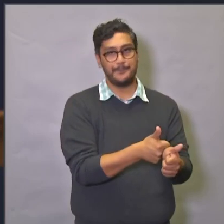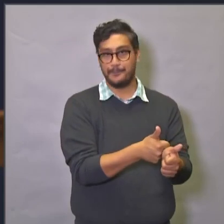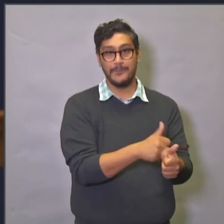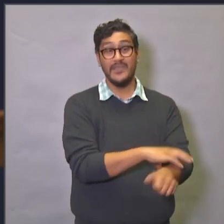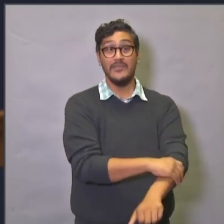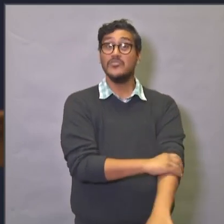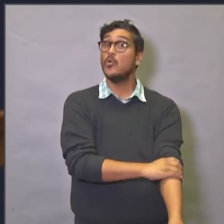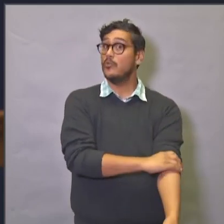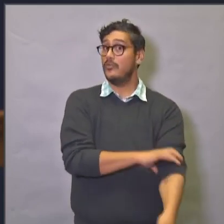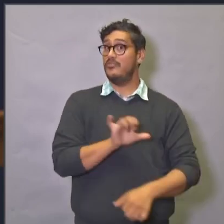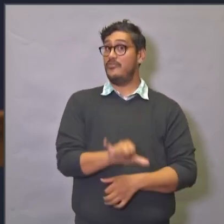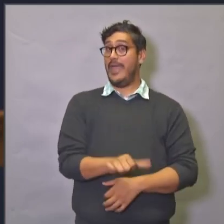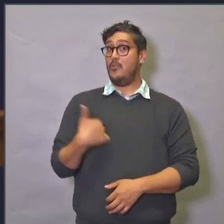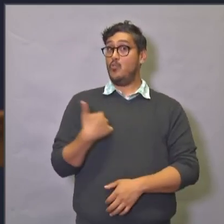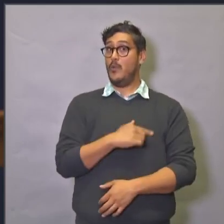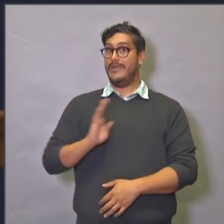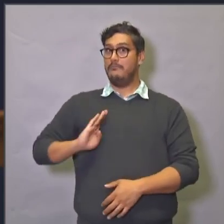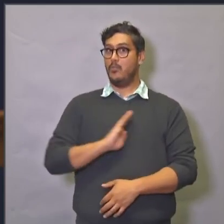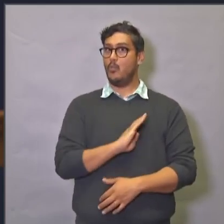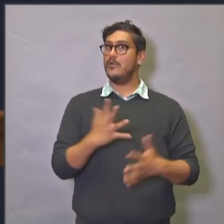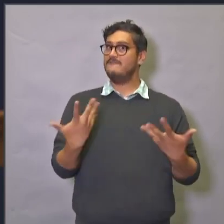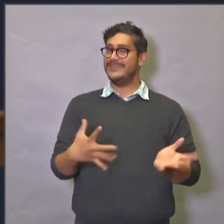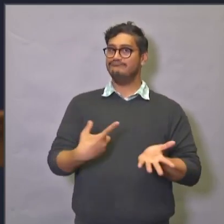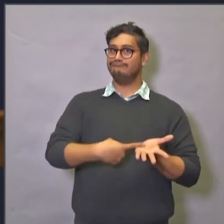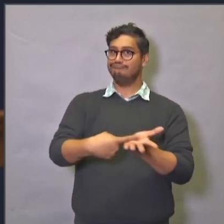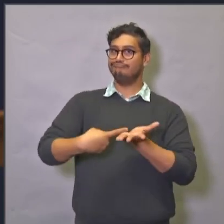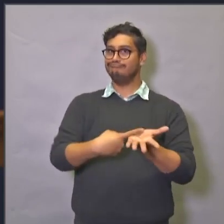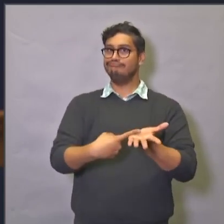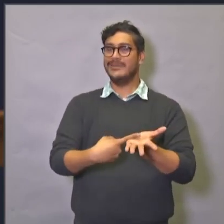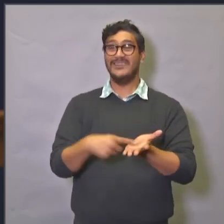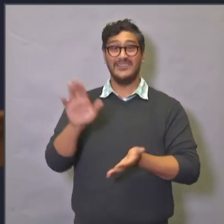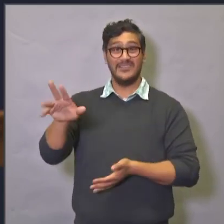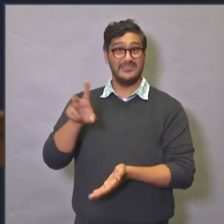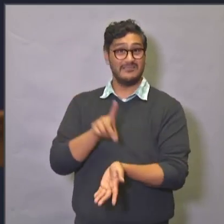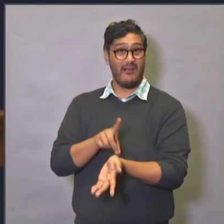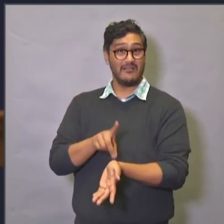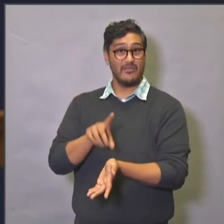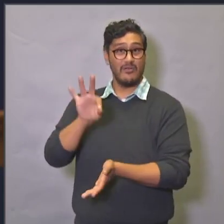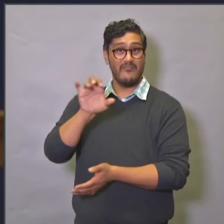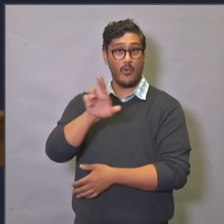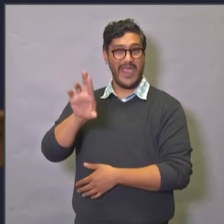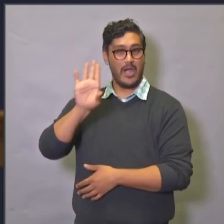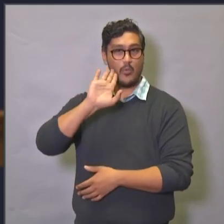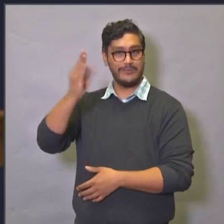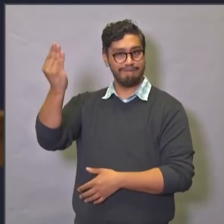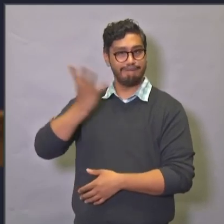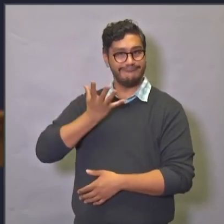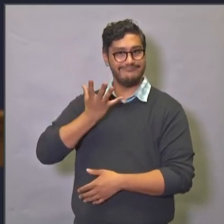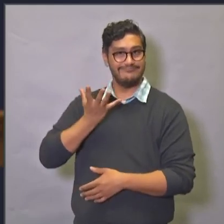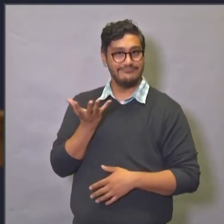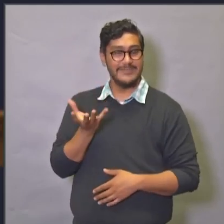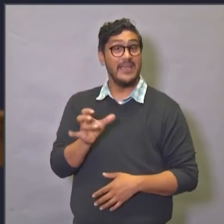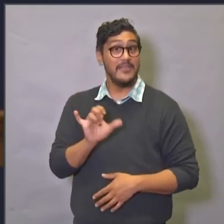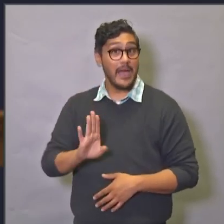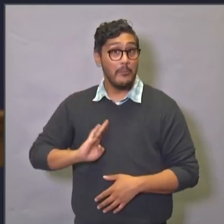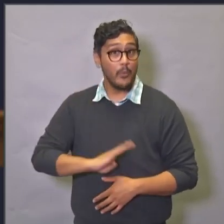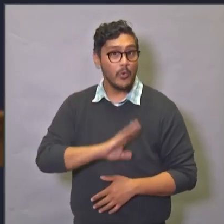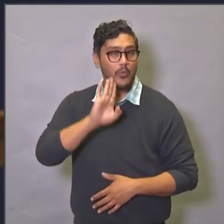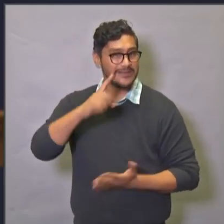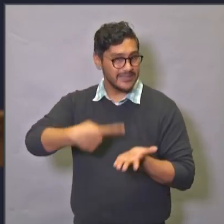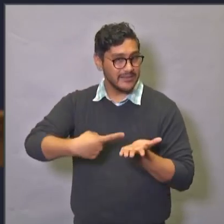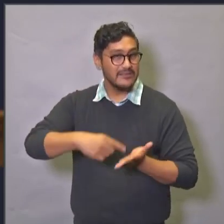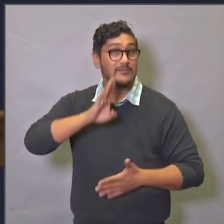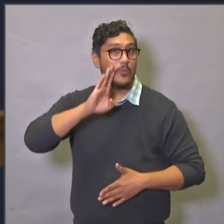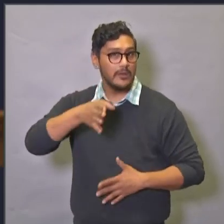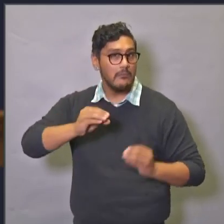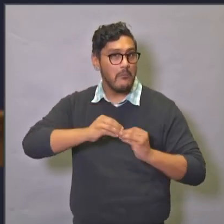that we've discussed as a board, and moving forward, Dr. Ferrer is providing us with all that information. It's something that the board will discuss, but at this